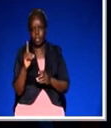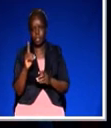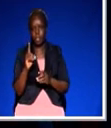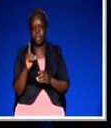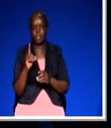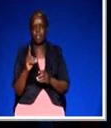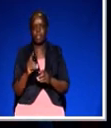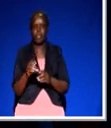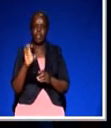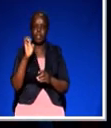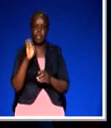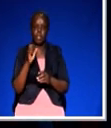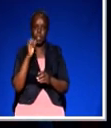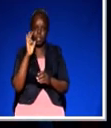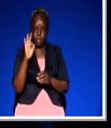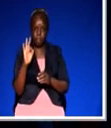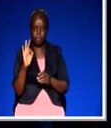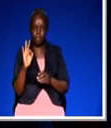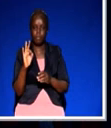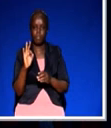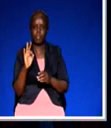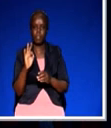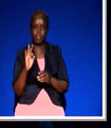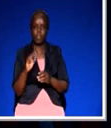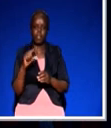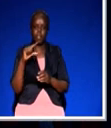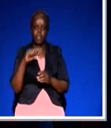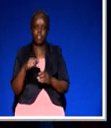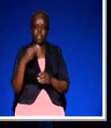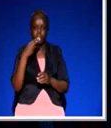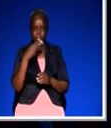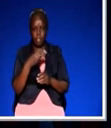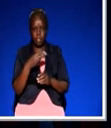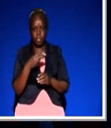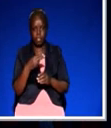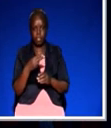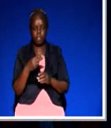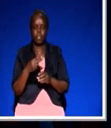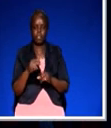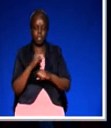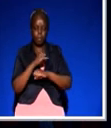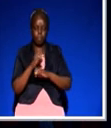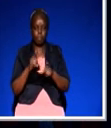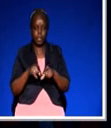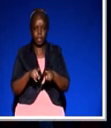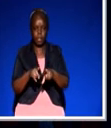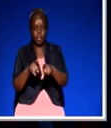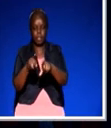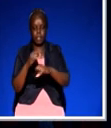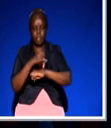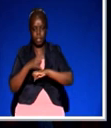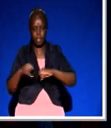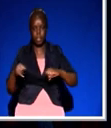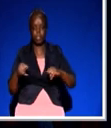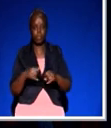line EF, and line GH are parallel lines. We are able